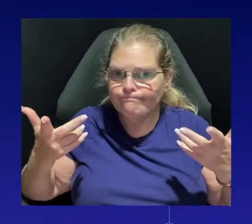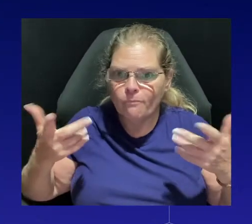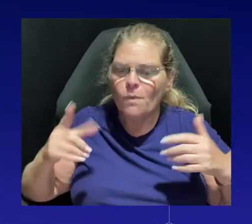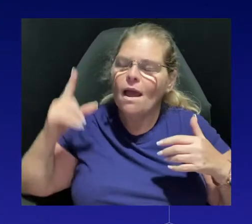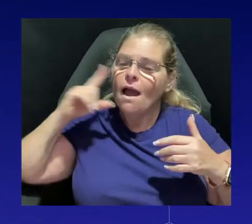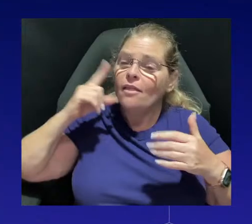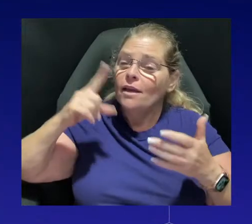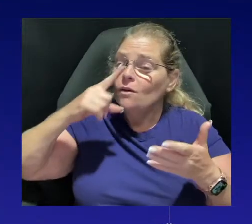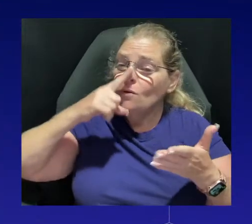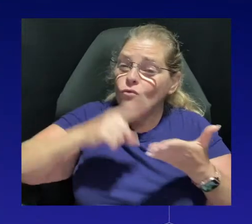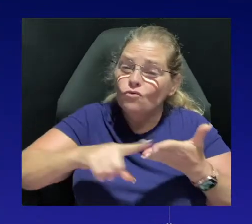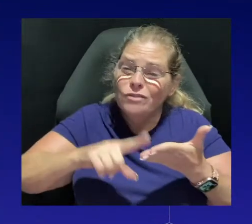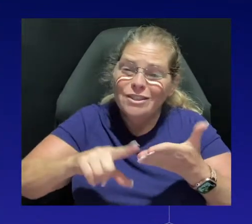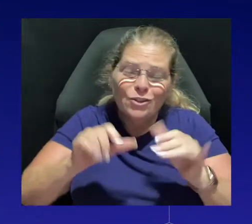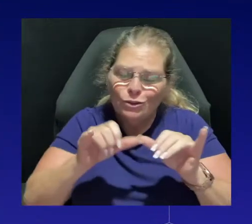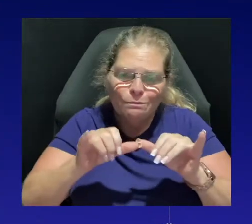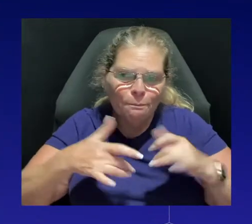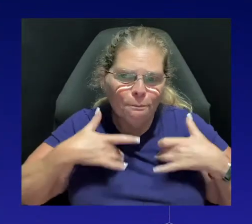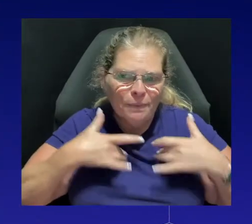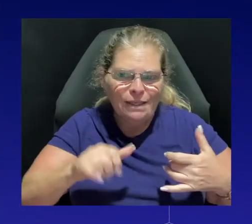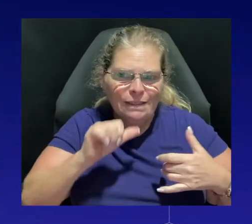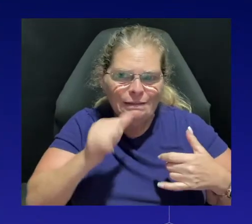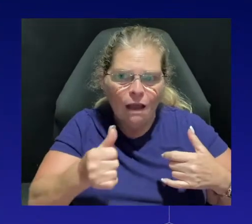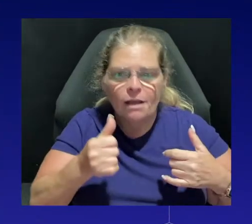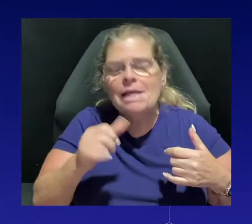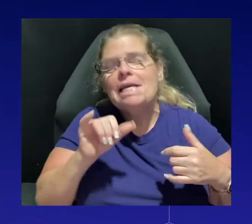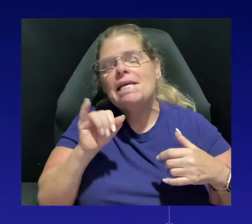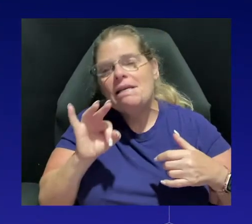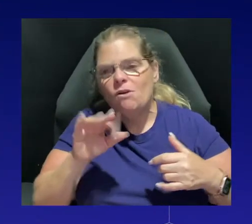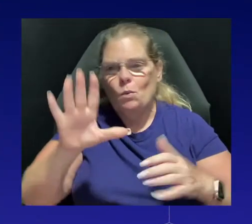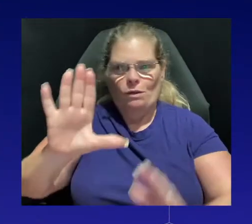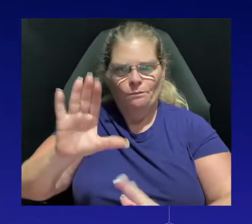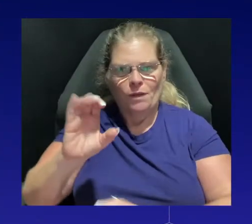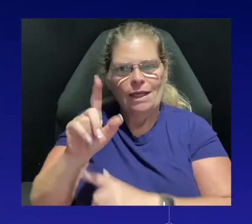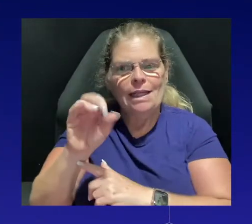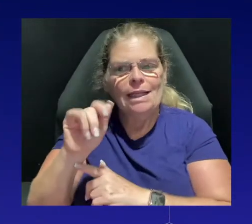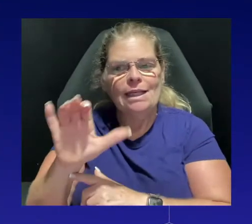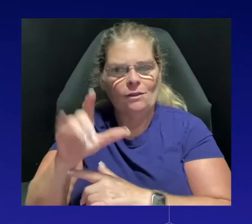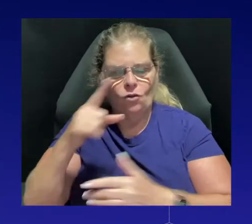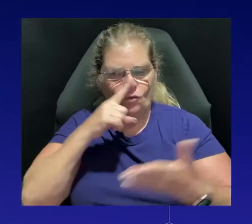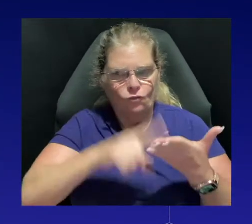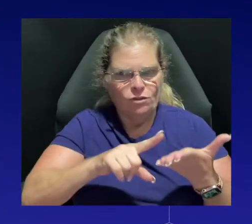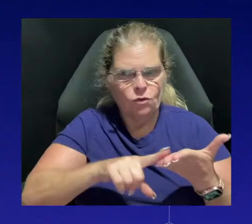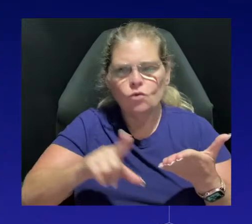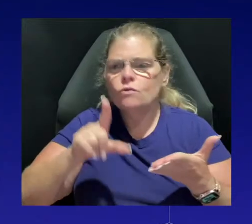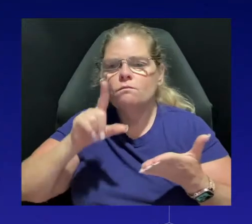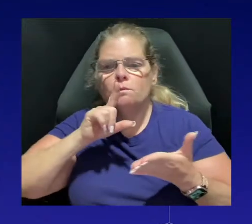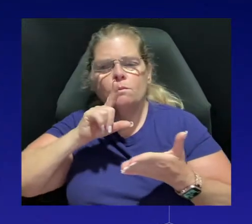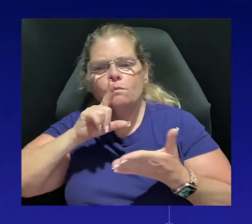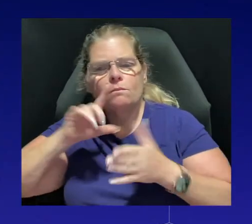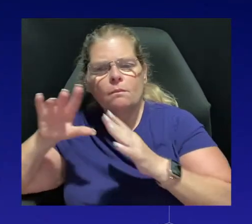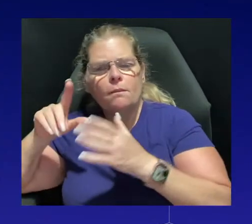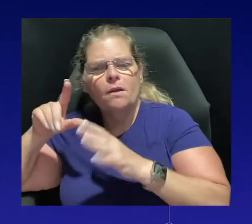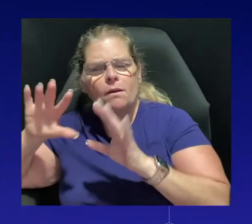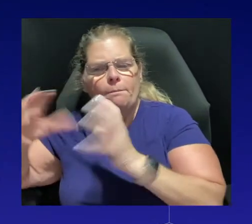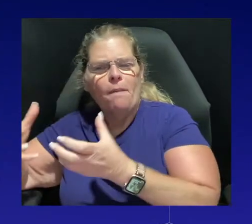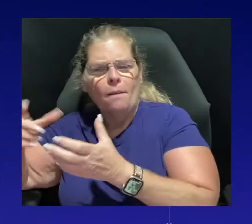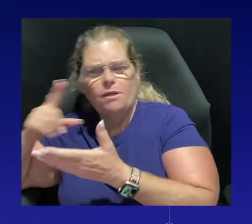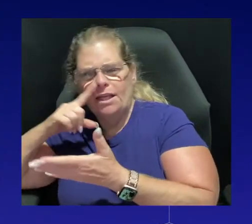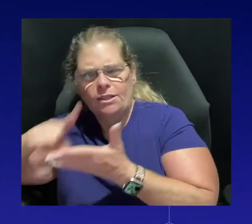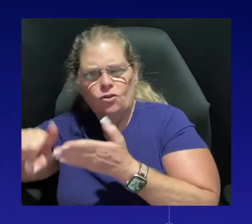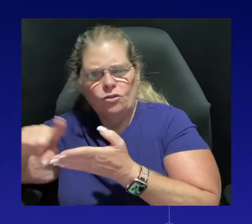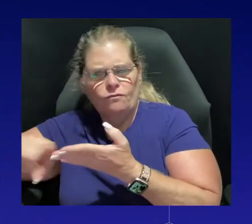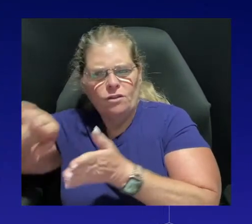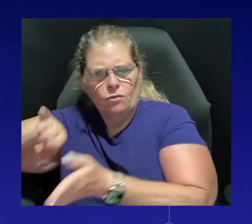also not measured systematically, in clinical research, I should say, not in population research. And then the other